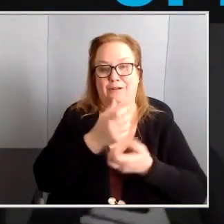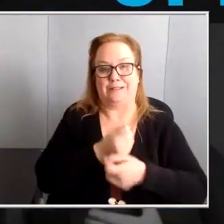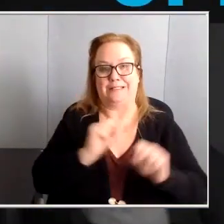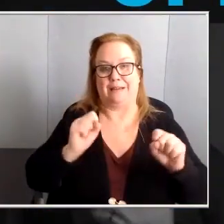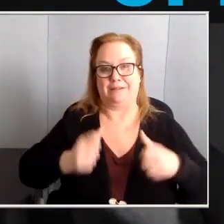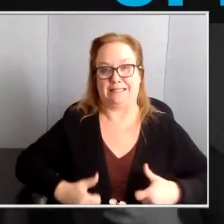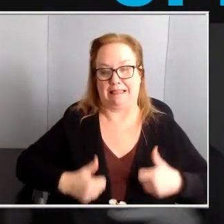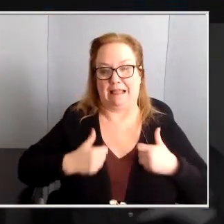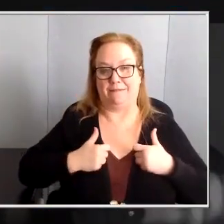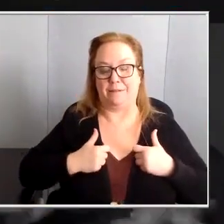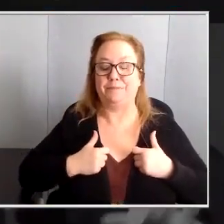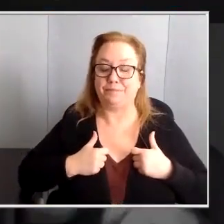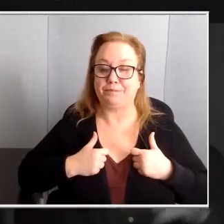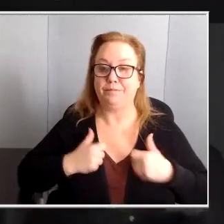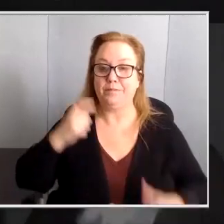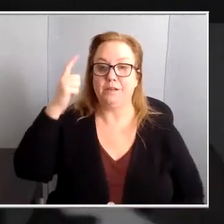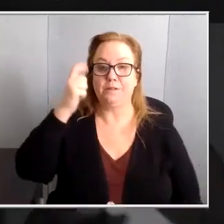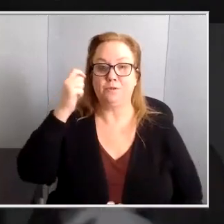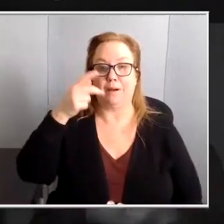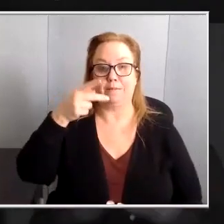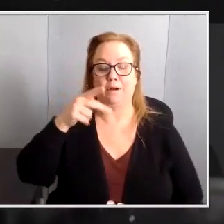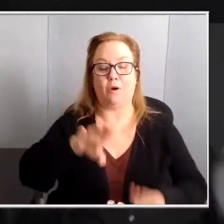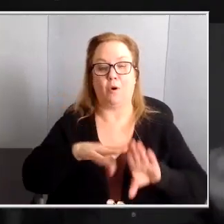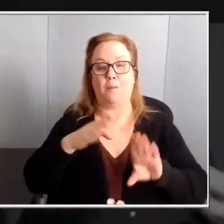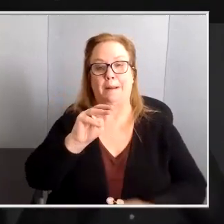Subscribe to our morning medical update and open